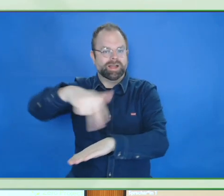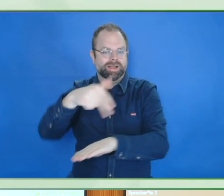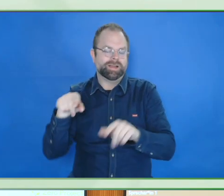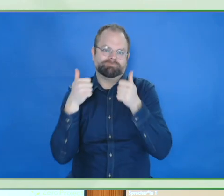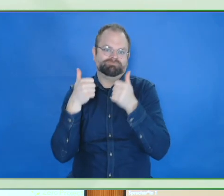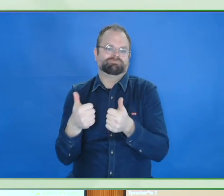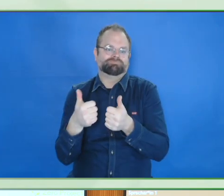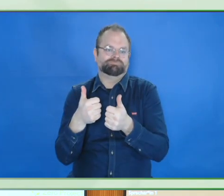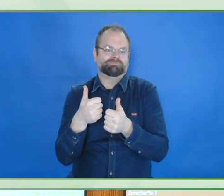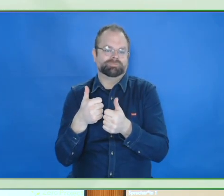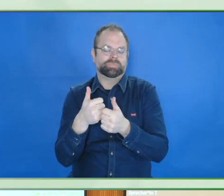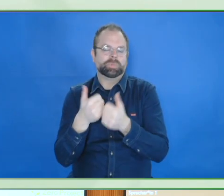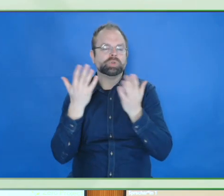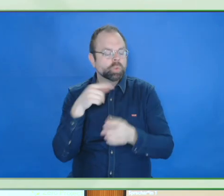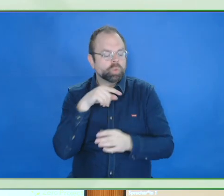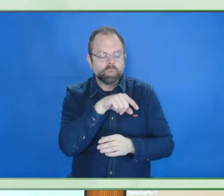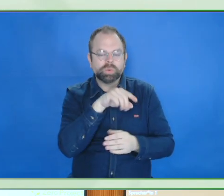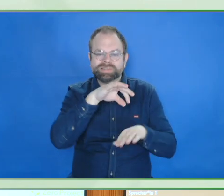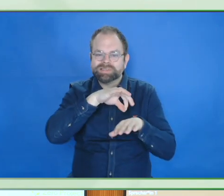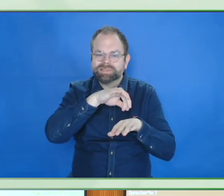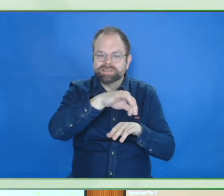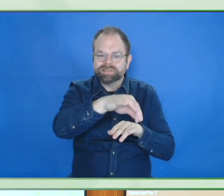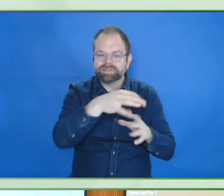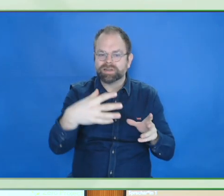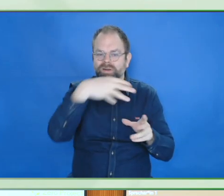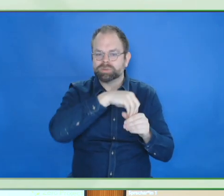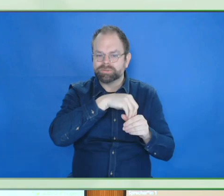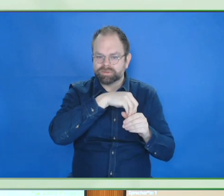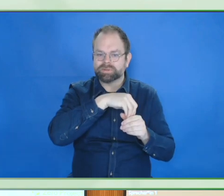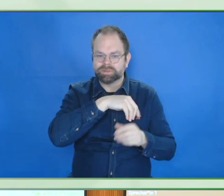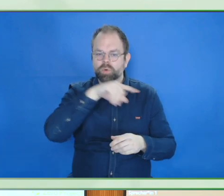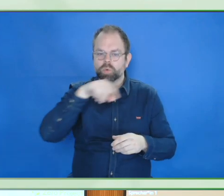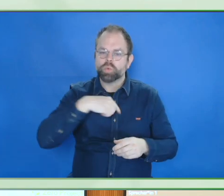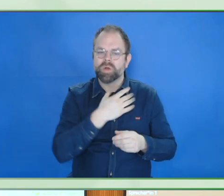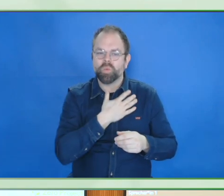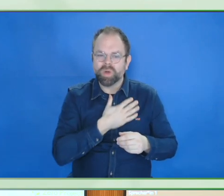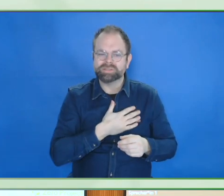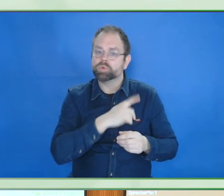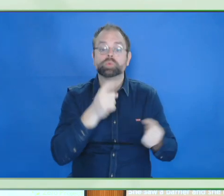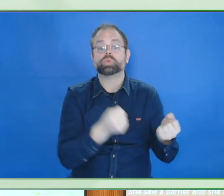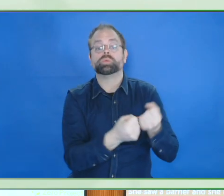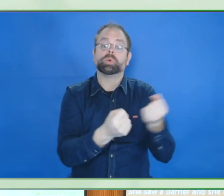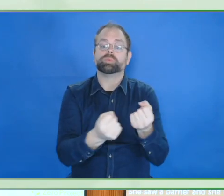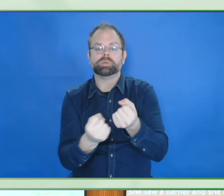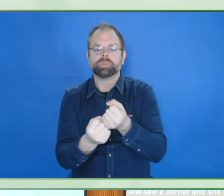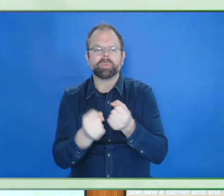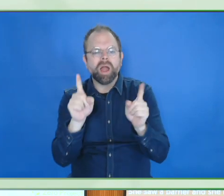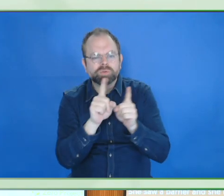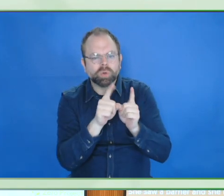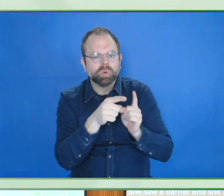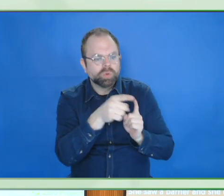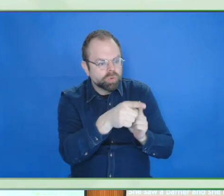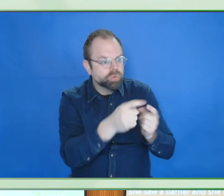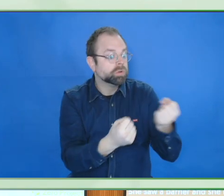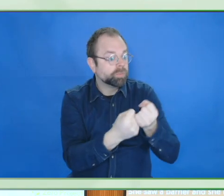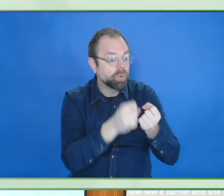of Grail Maker, she saw a barrier and she made it into an opportunity. And innovation, as I've seen it myself, is such a big key,